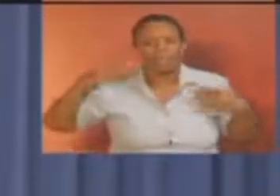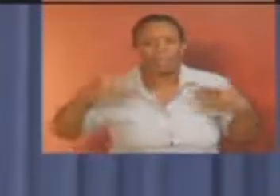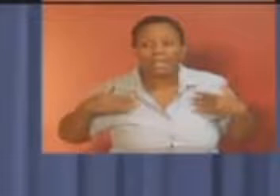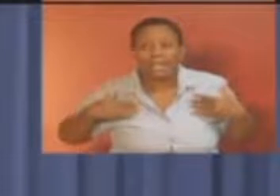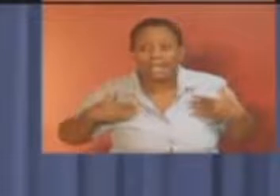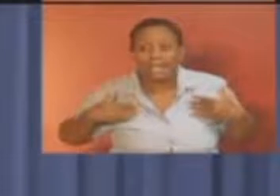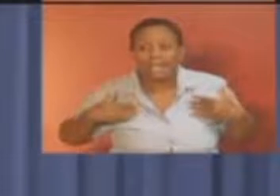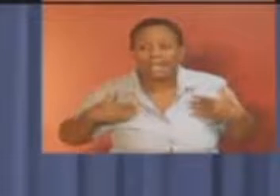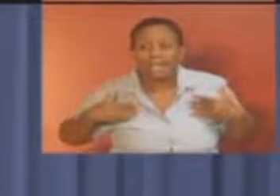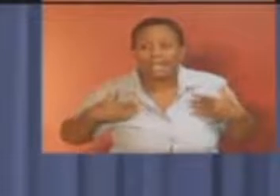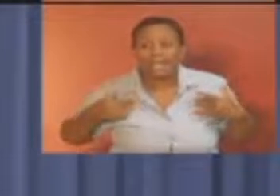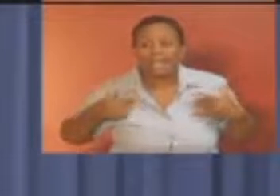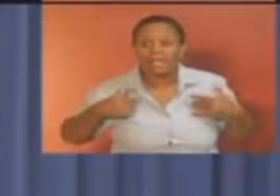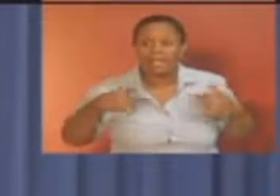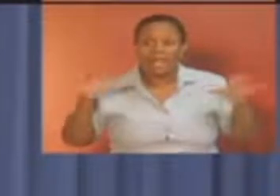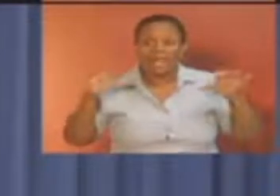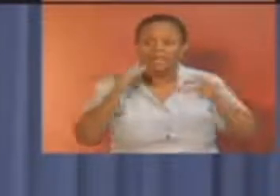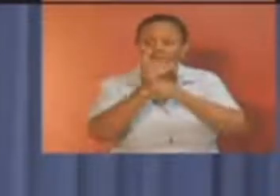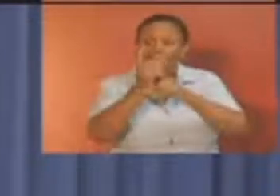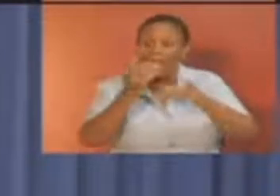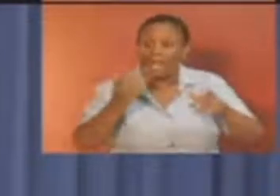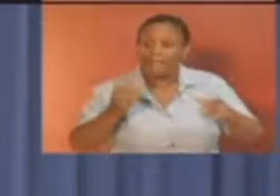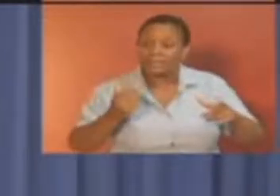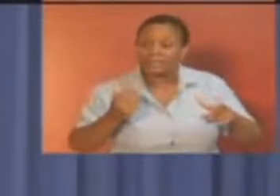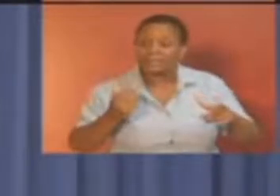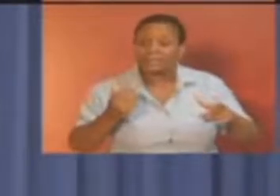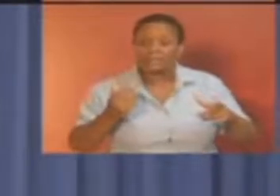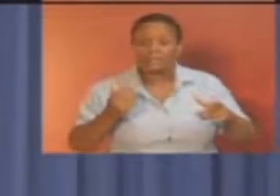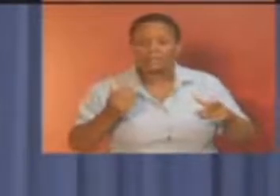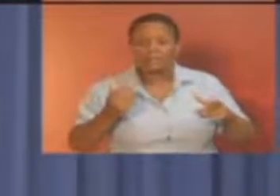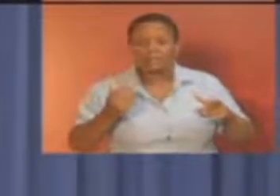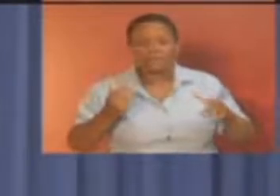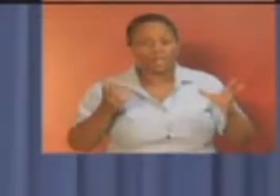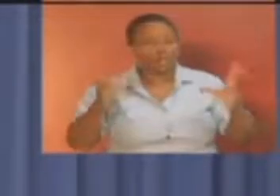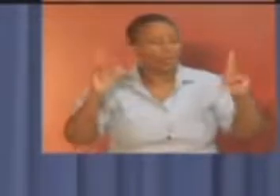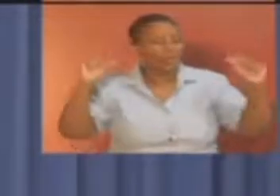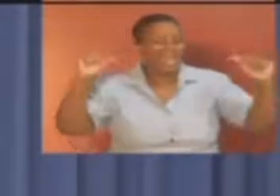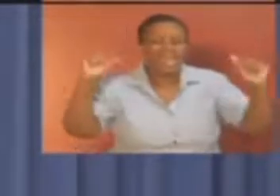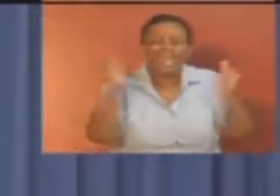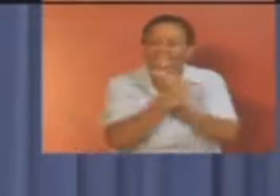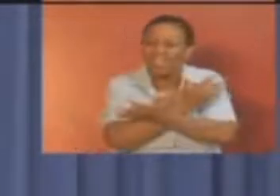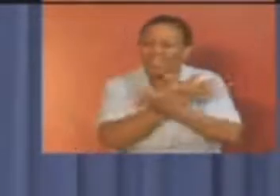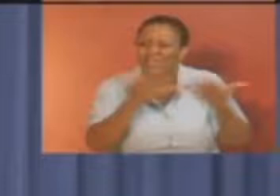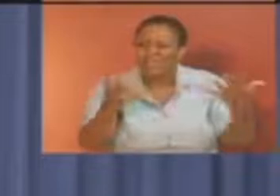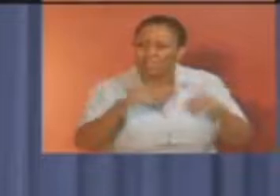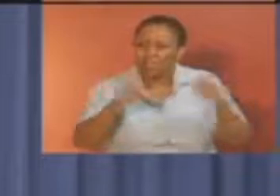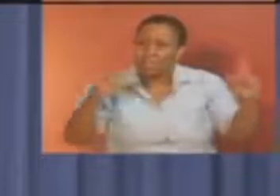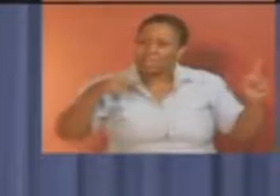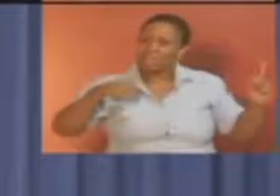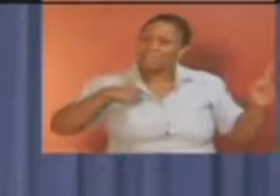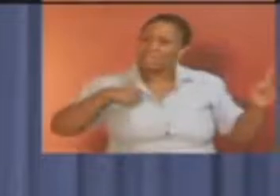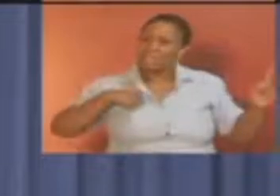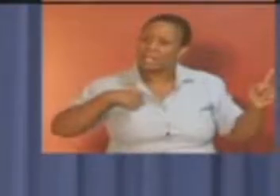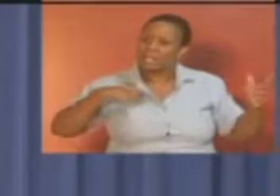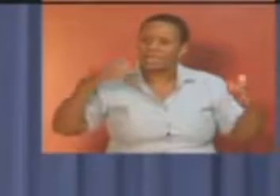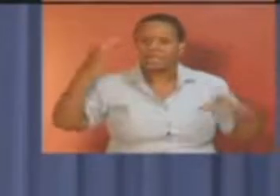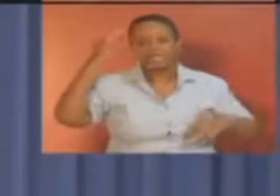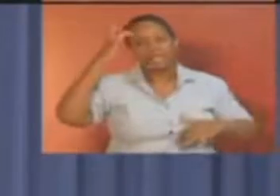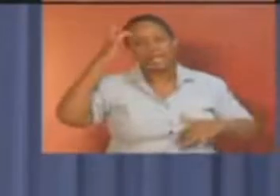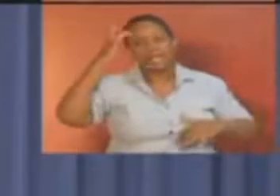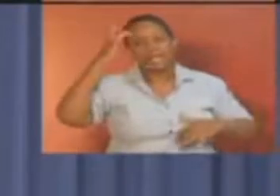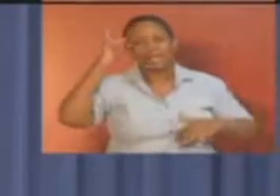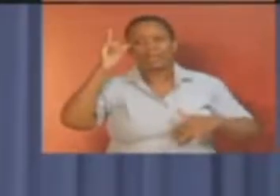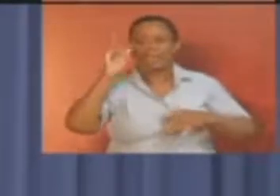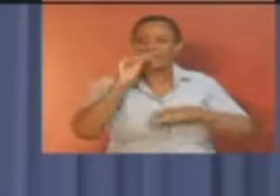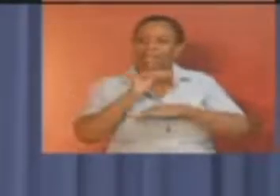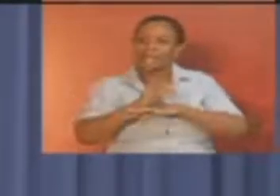thing, I followed the protocol. I started feeling sneezy one night. I got